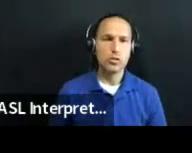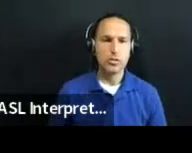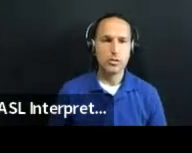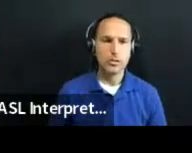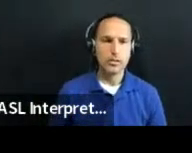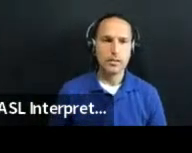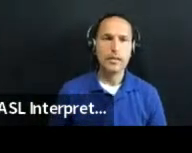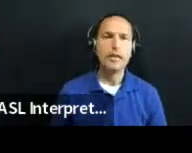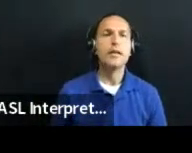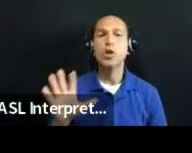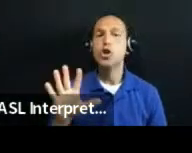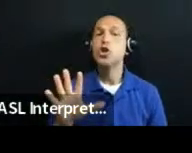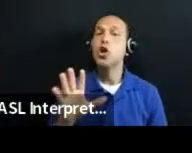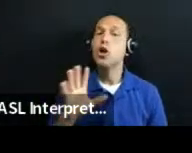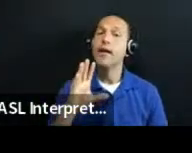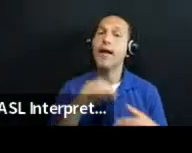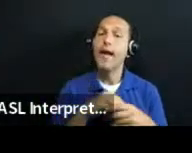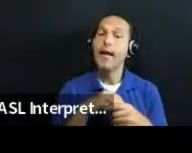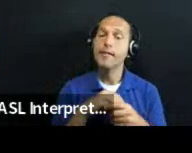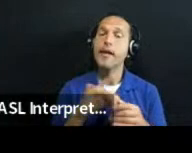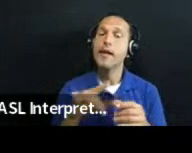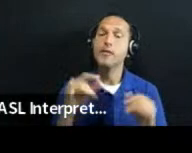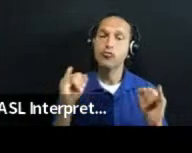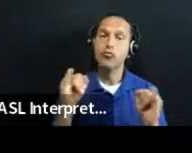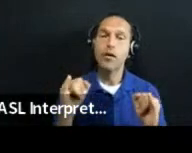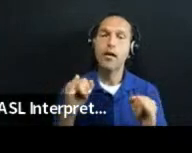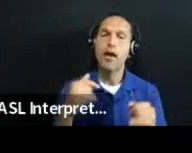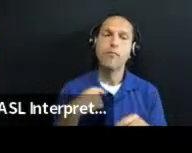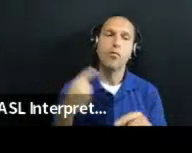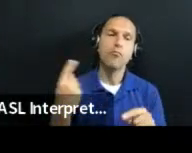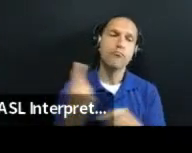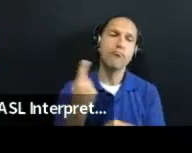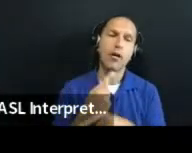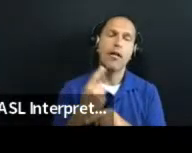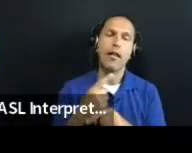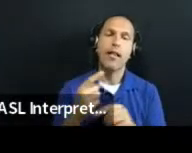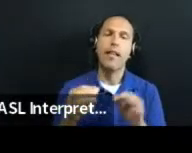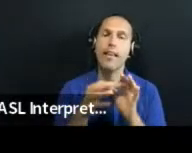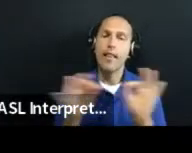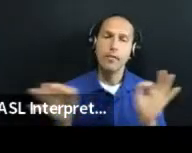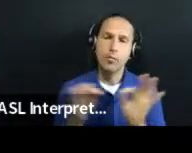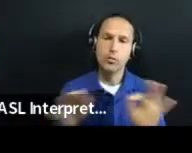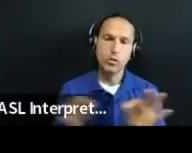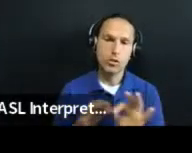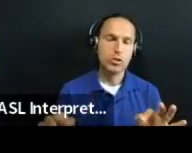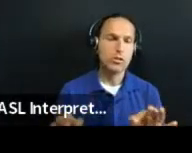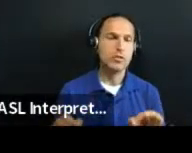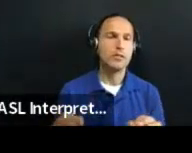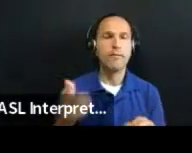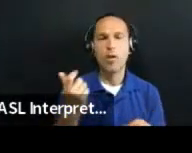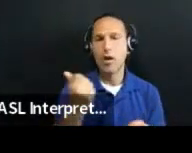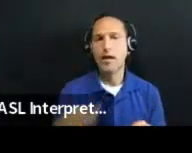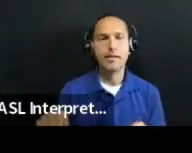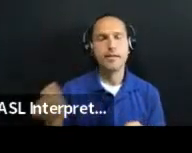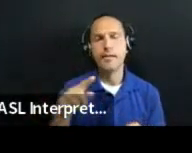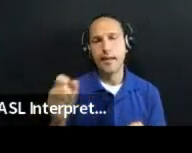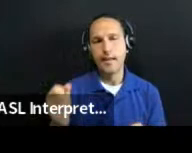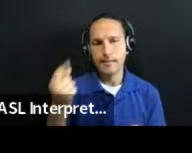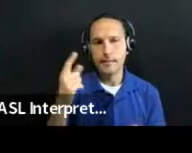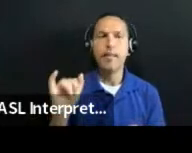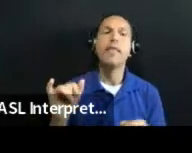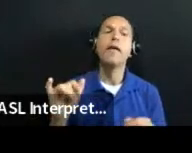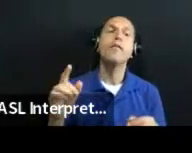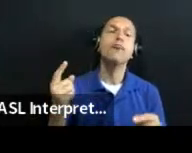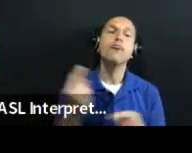And are your content and instructions written in plain language for folks, just for anyone to understand, right? And plain language